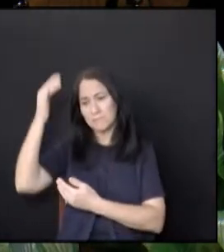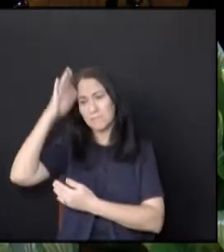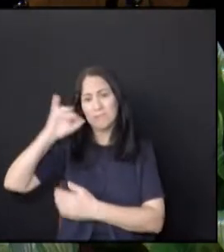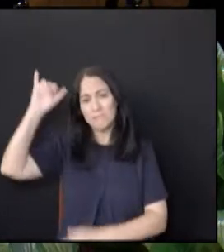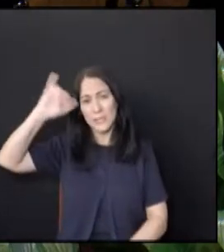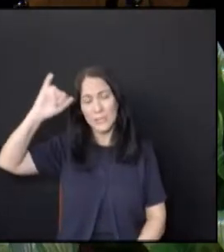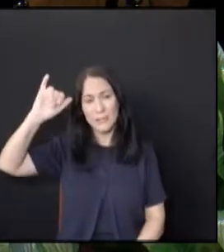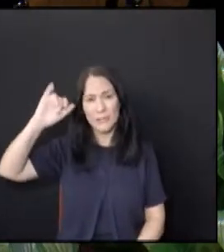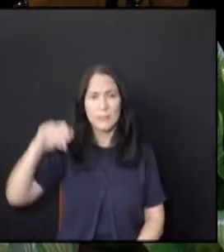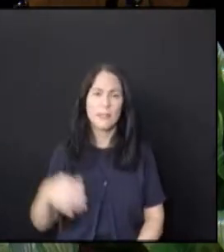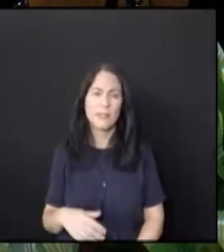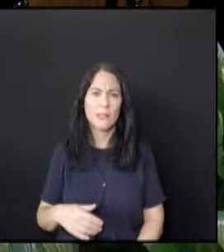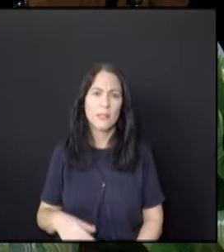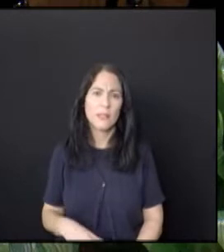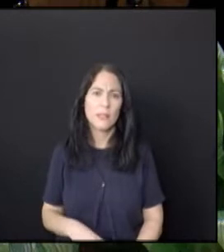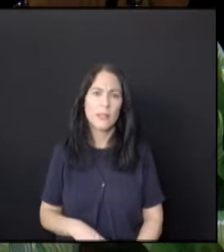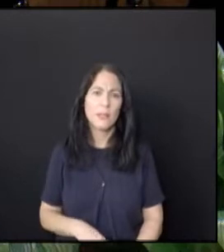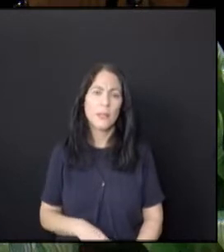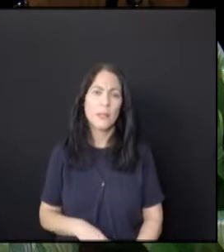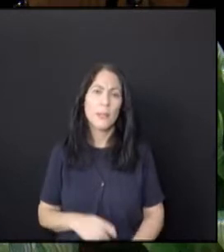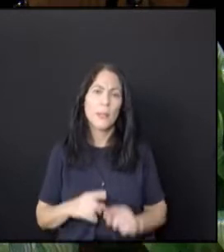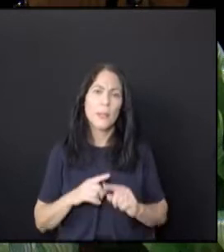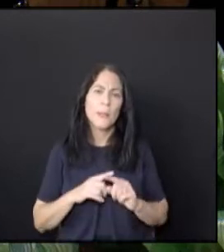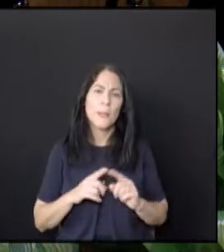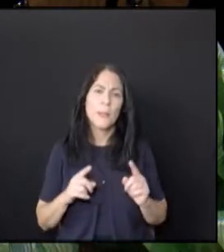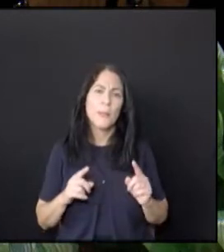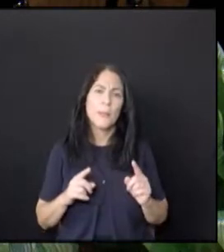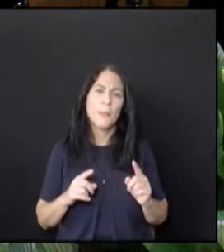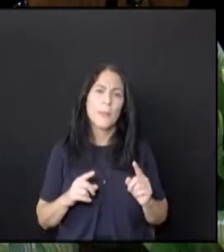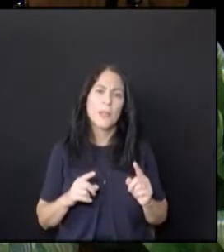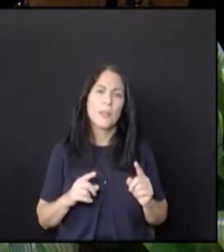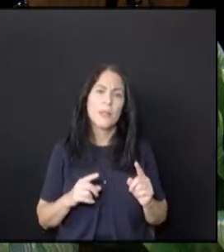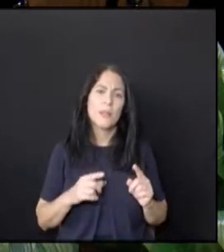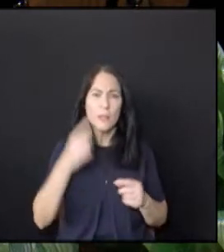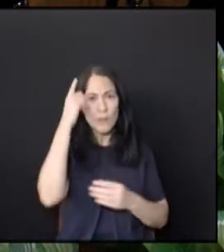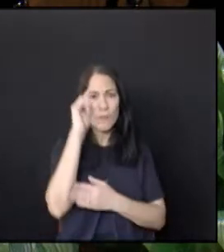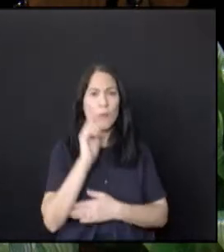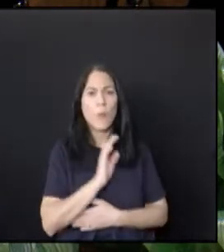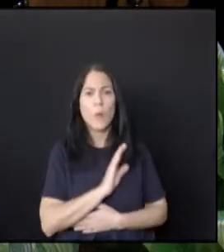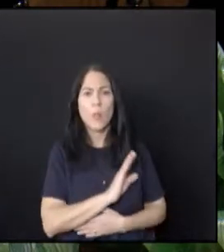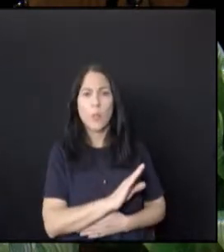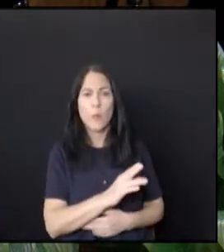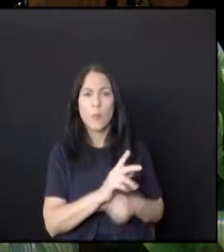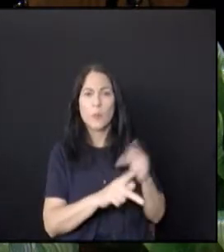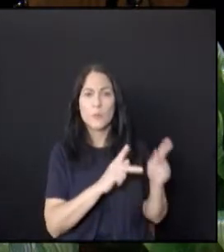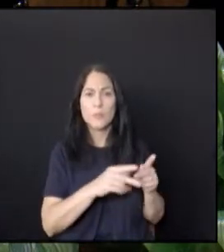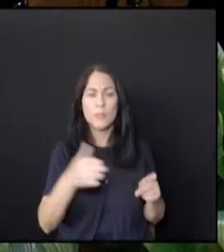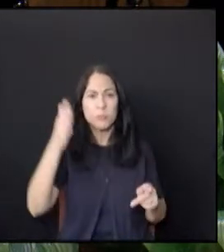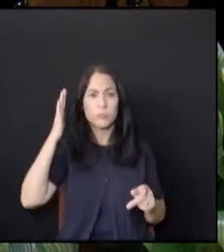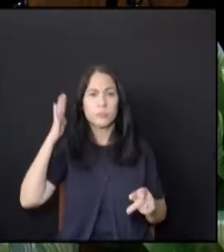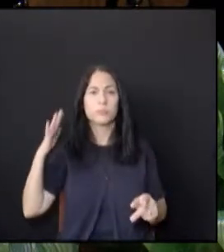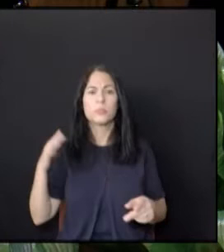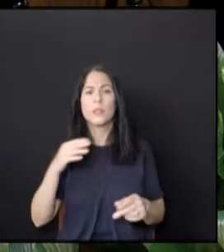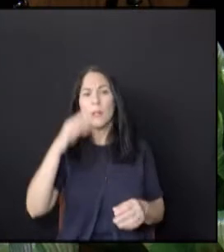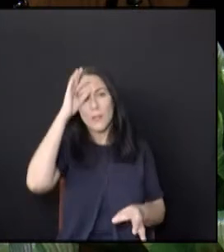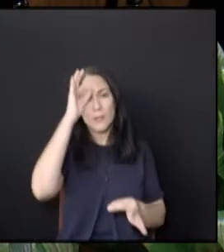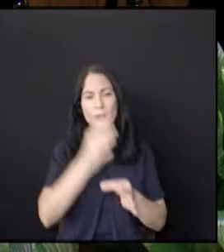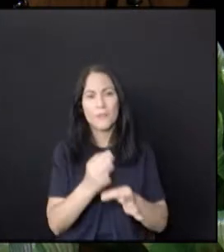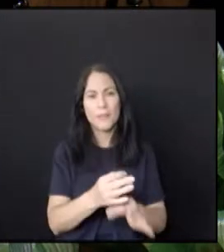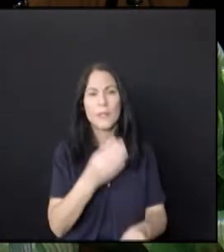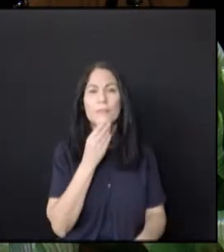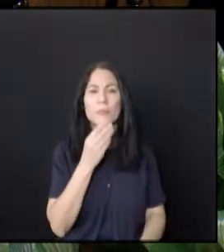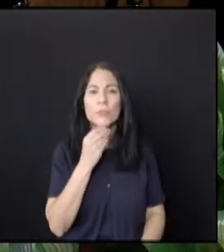was something else to those first century ears, something that every faithful Jew in Jesus' day would have